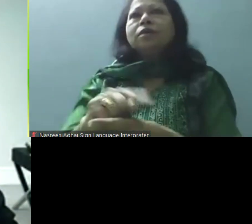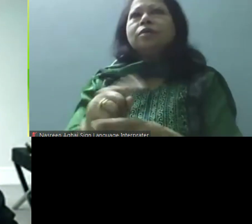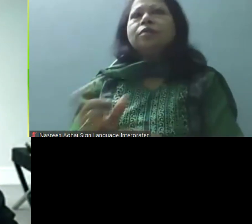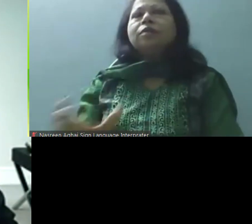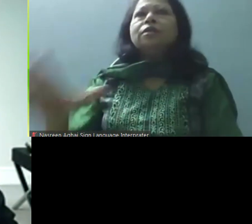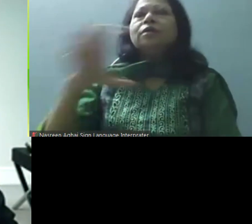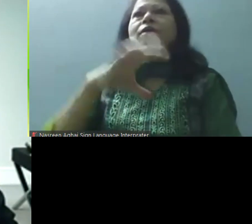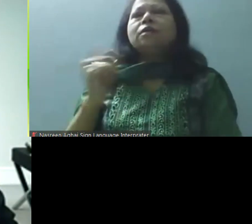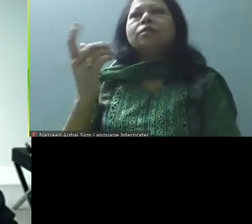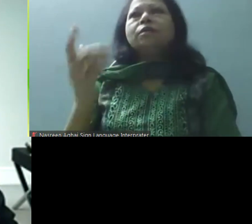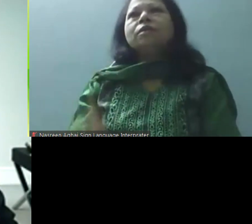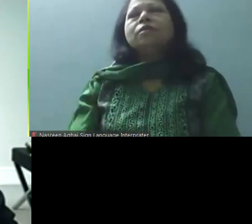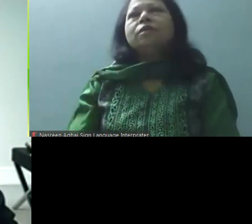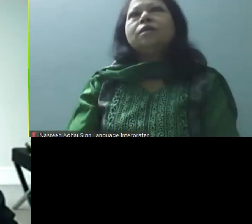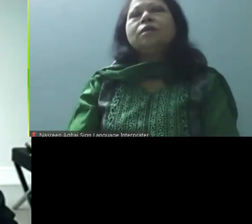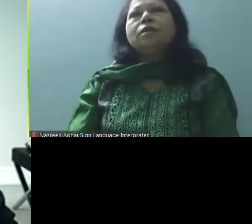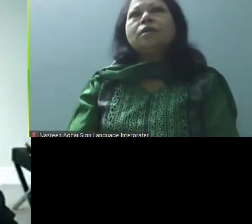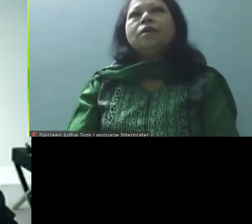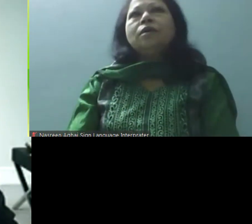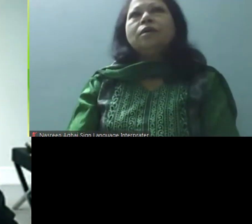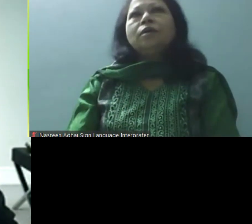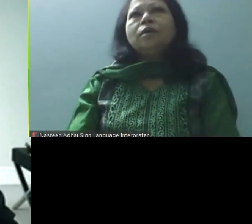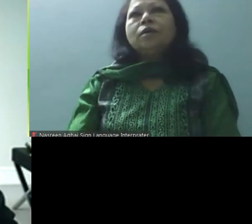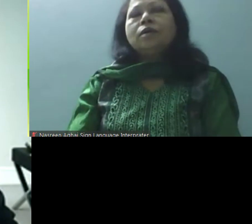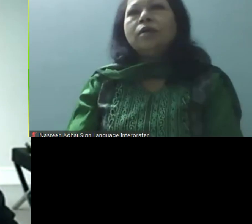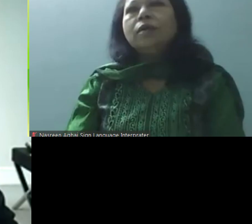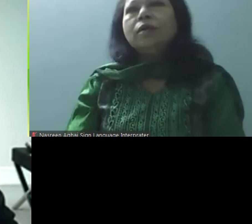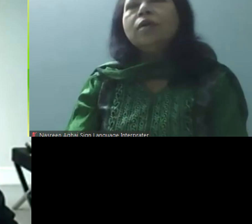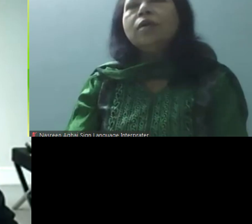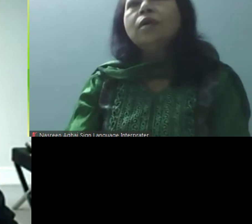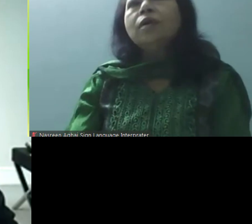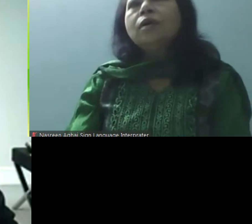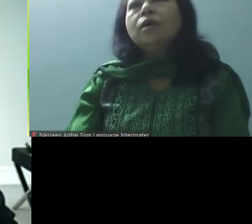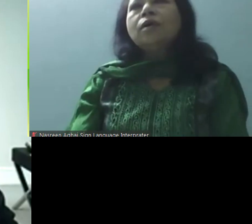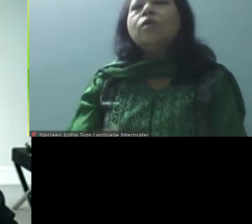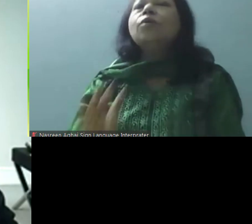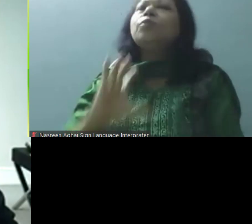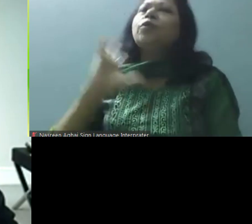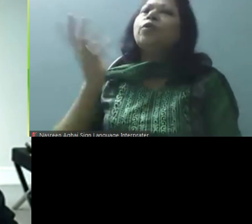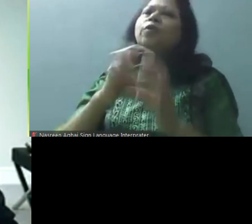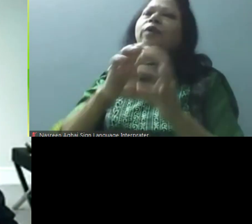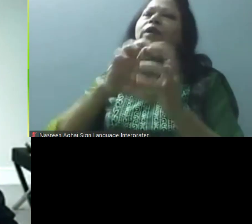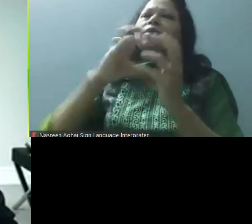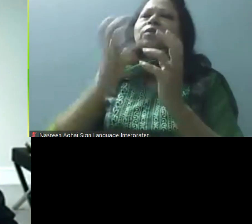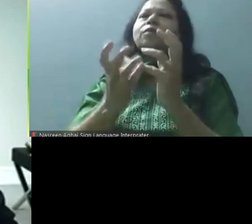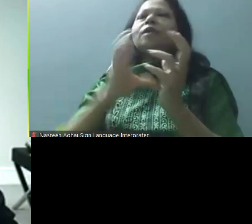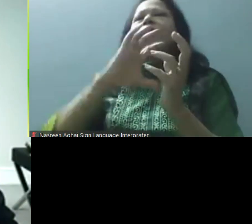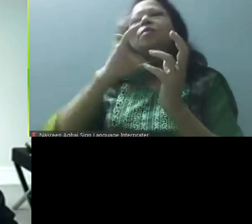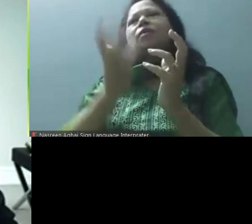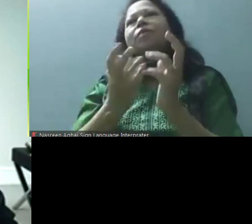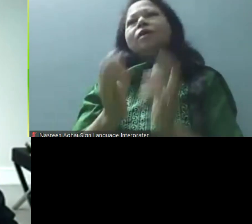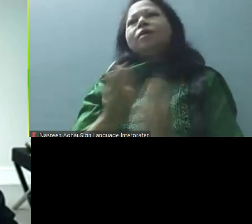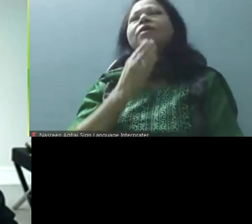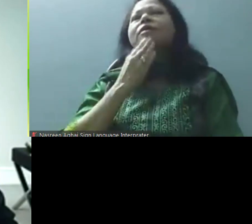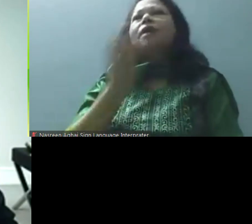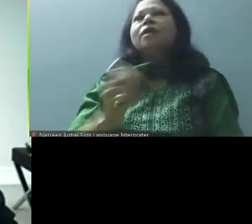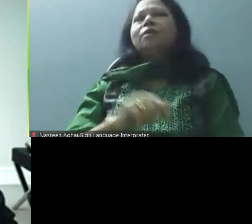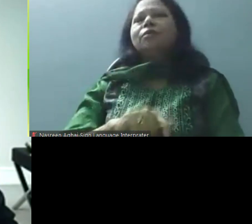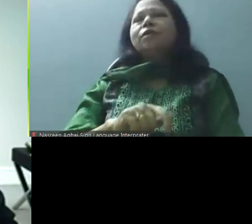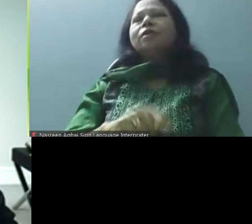and help people with disabilities even around the world. Thank you for your time,